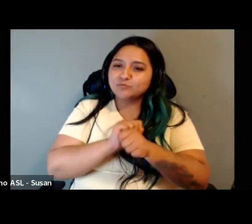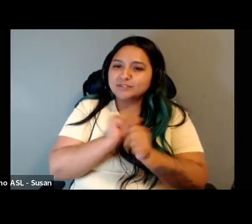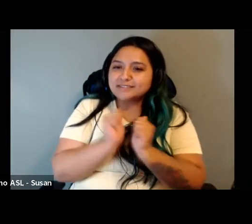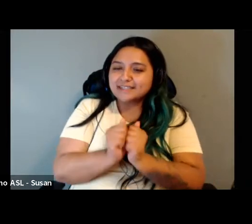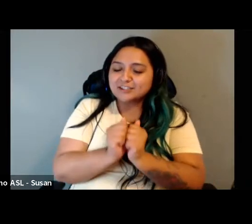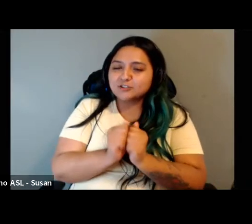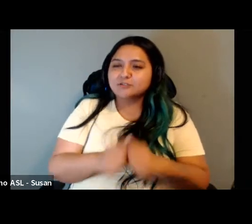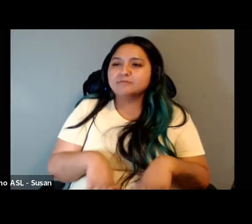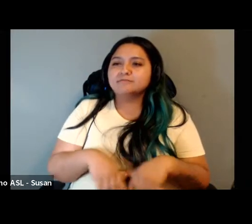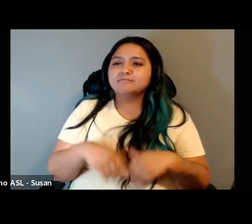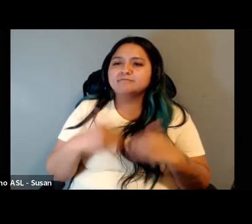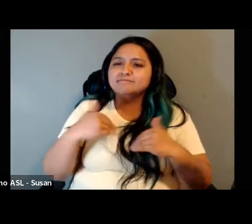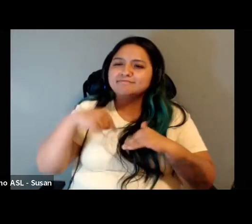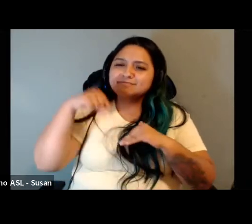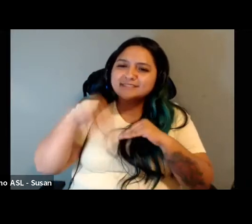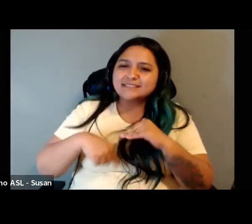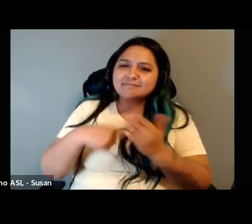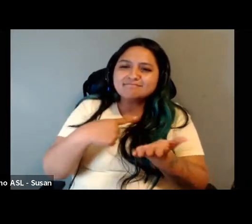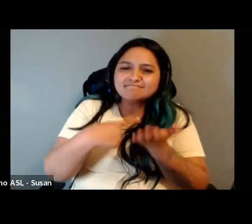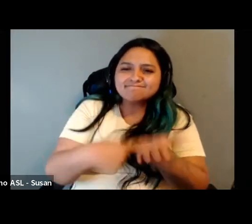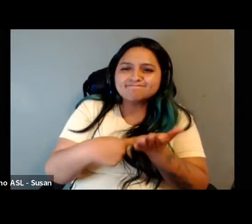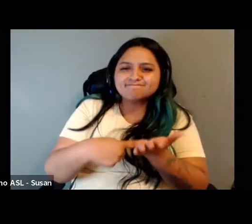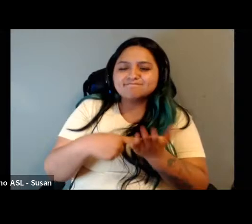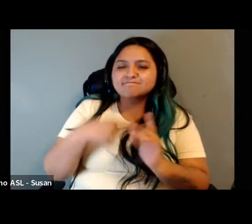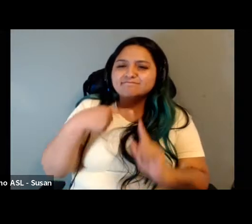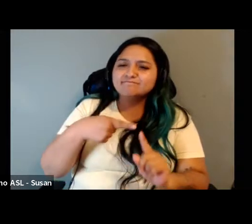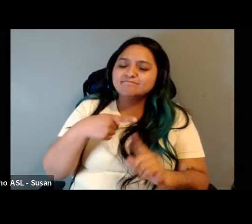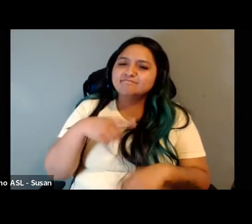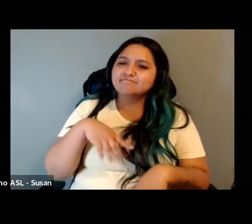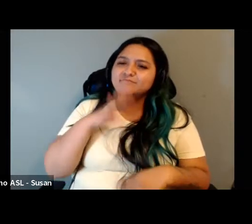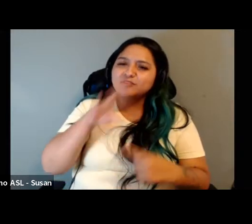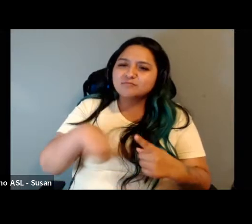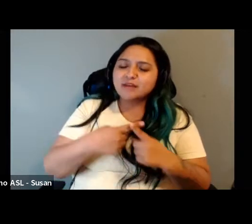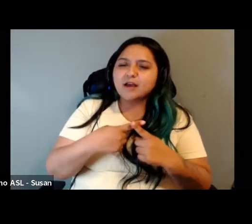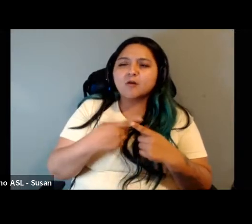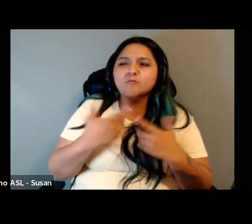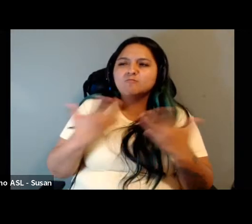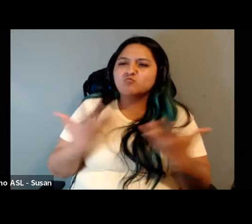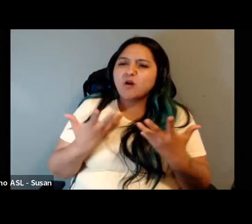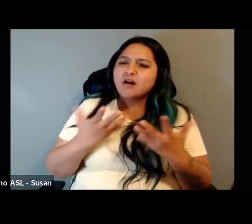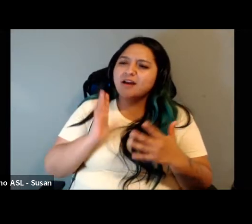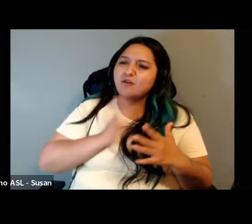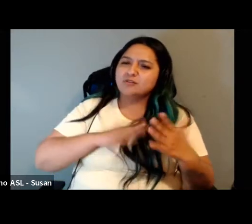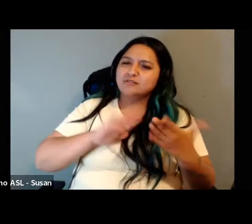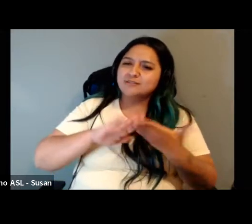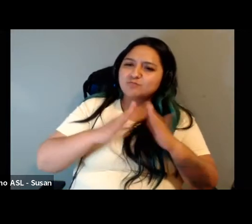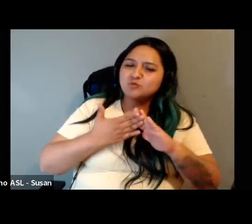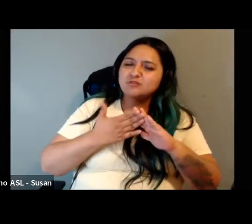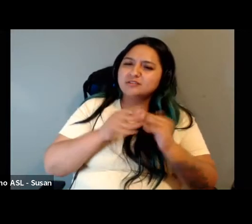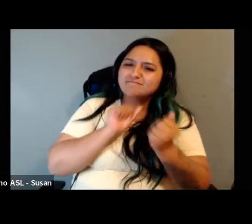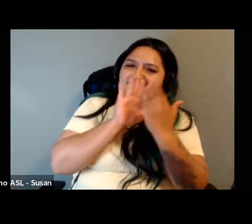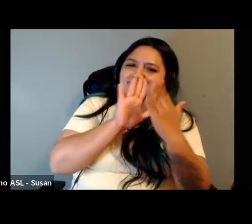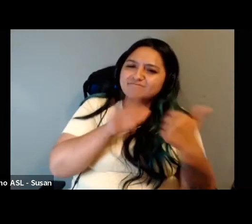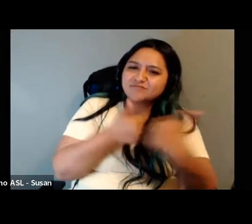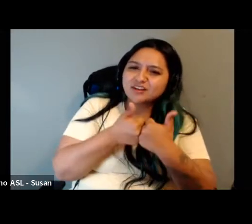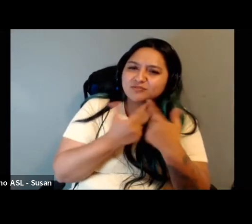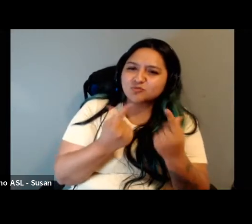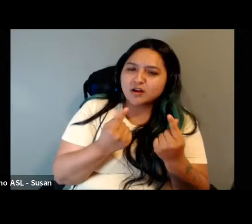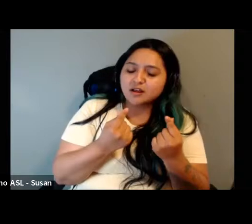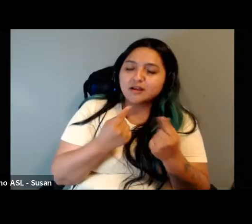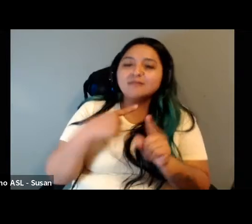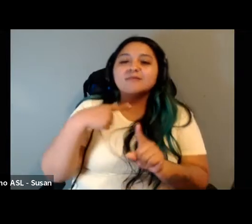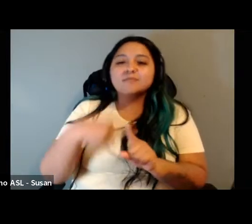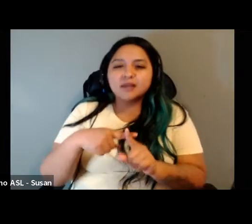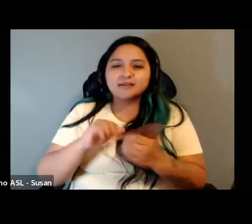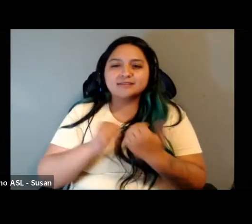robust conversations around both identifying challenges in our communities and the fiscal